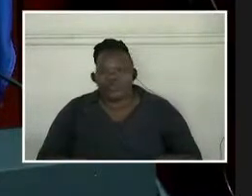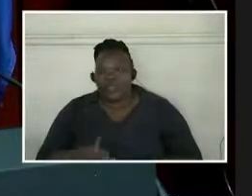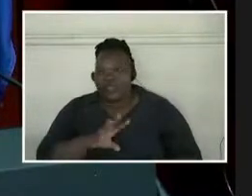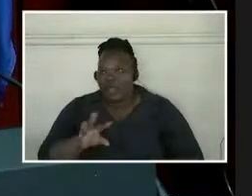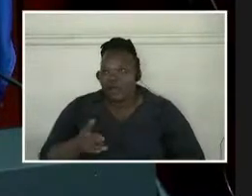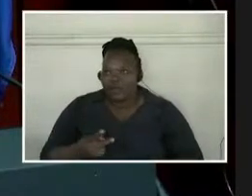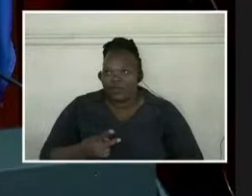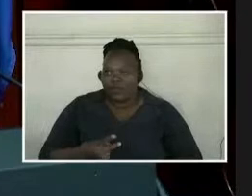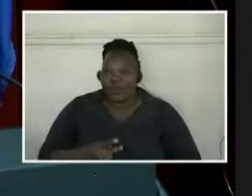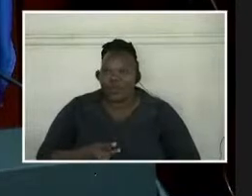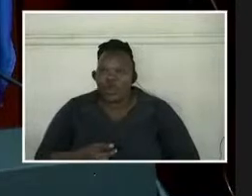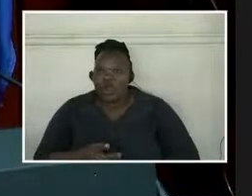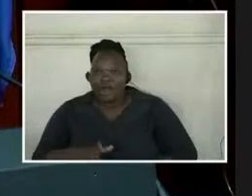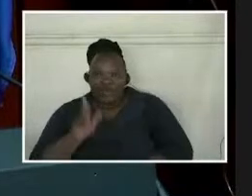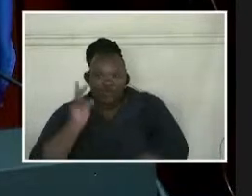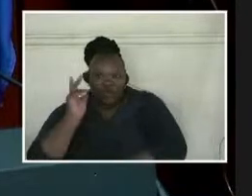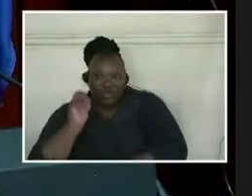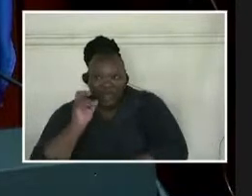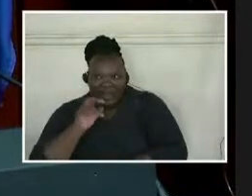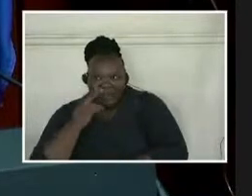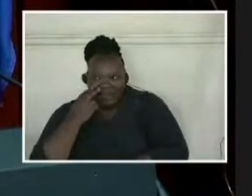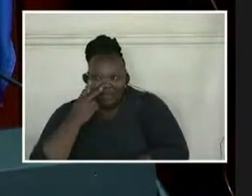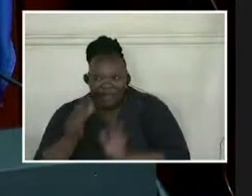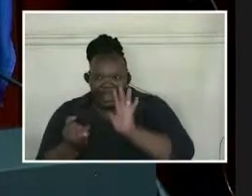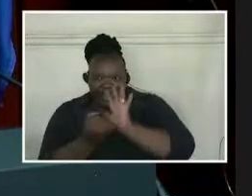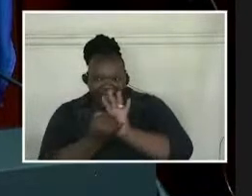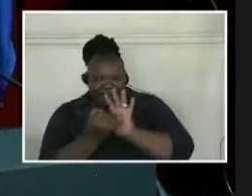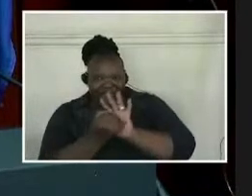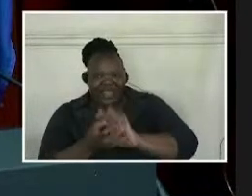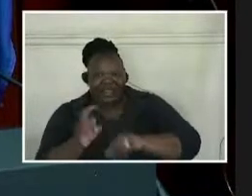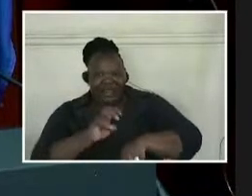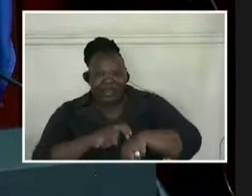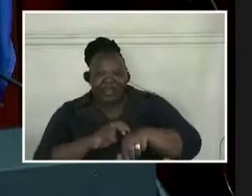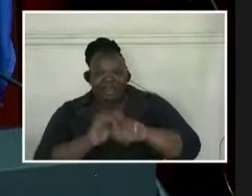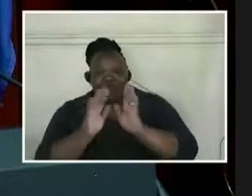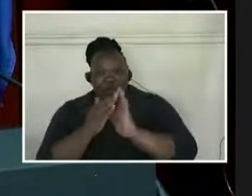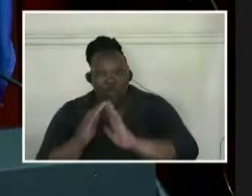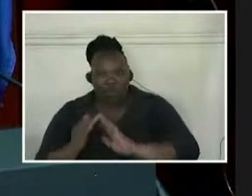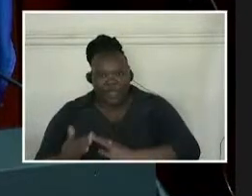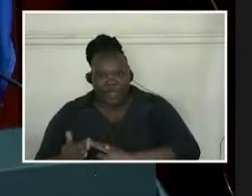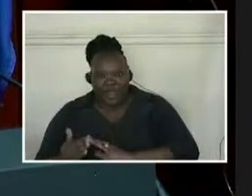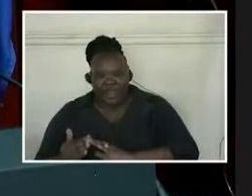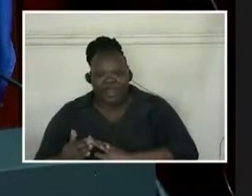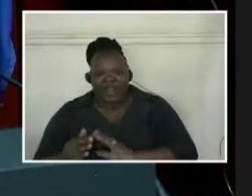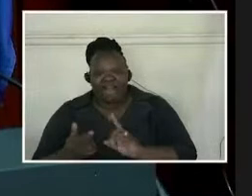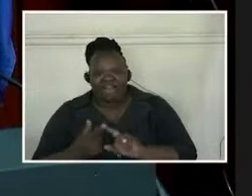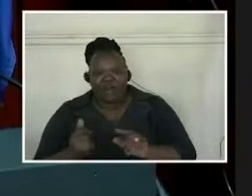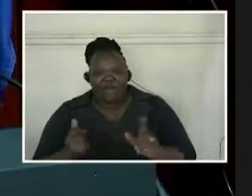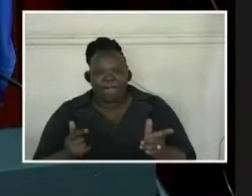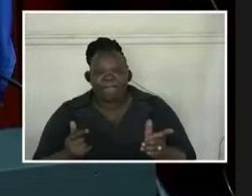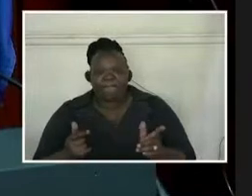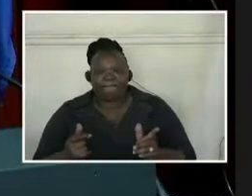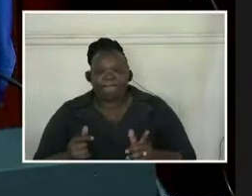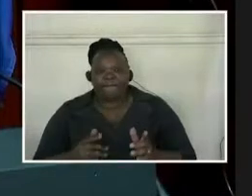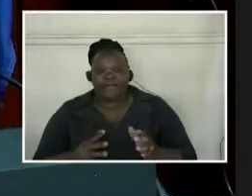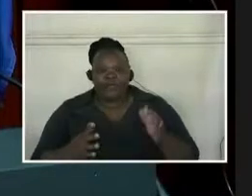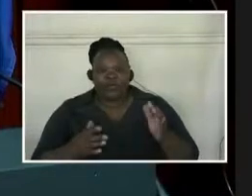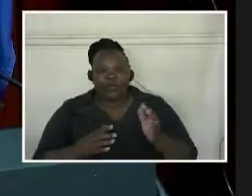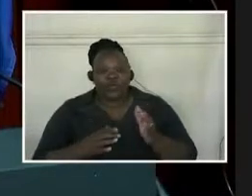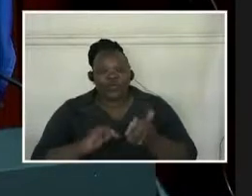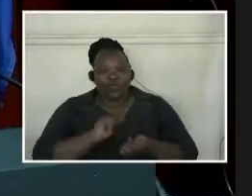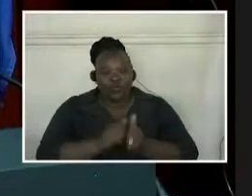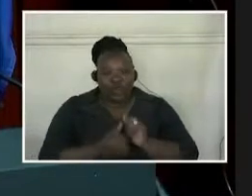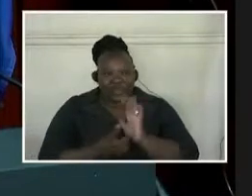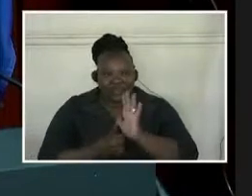ears on the ground identifying the needs of the communities ranging from facilities to the sport